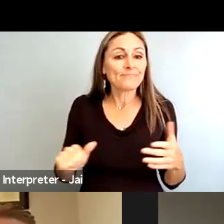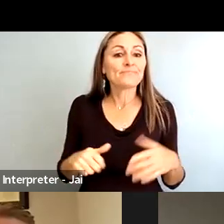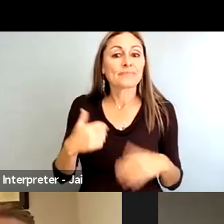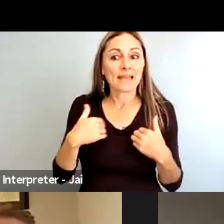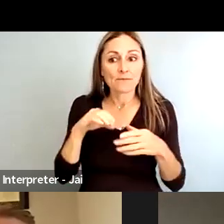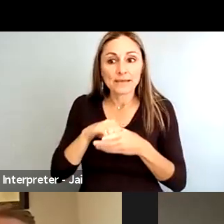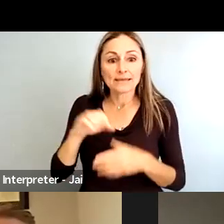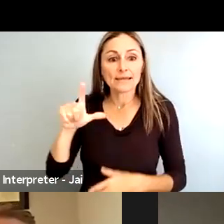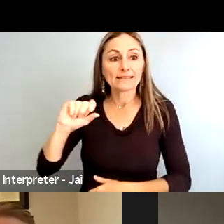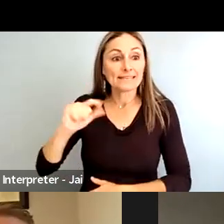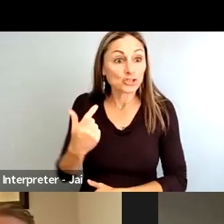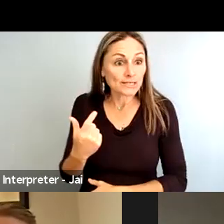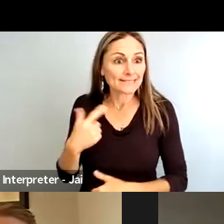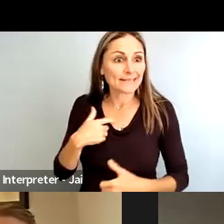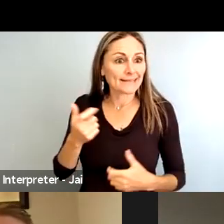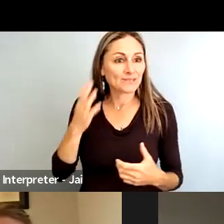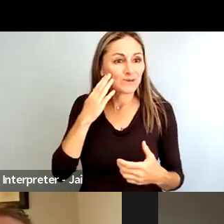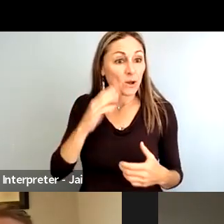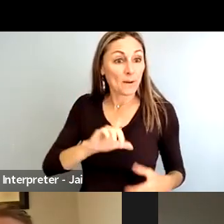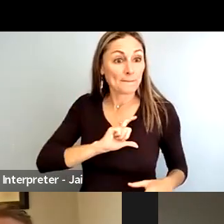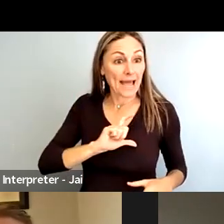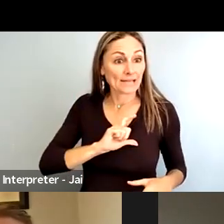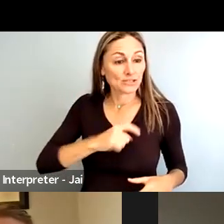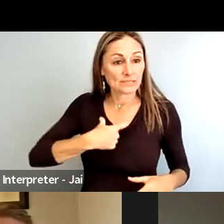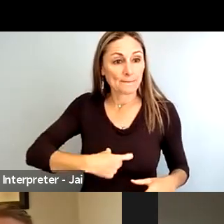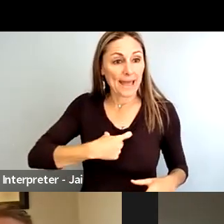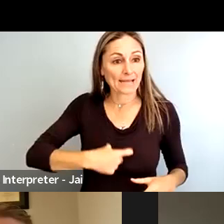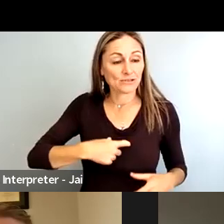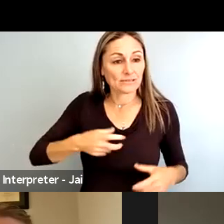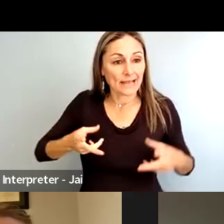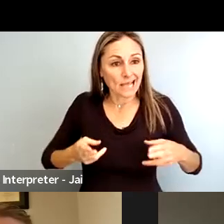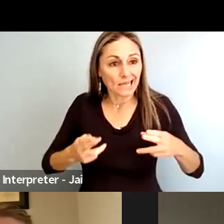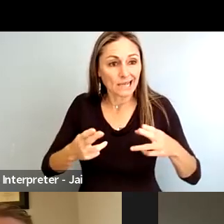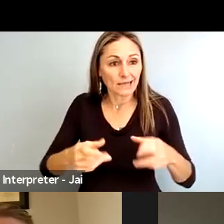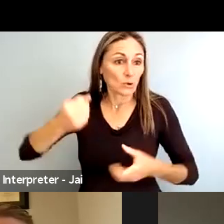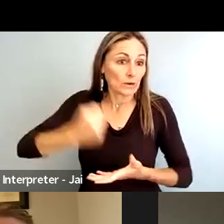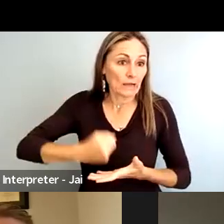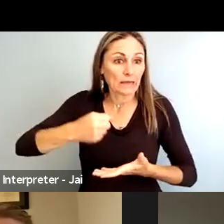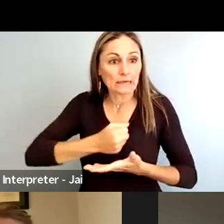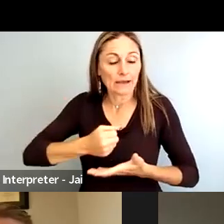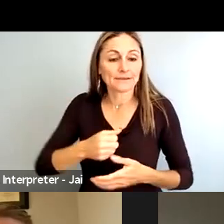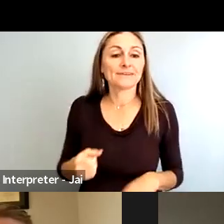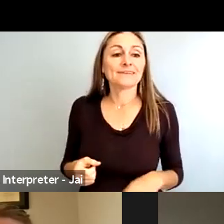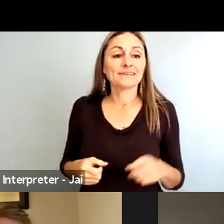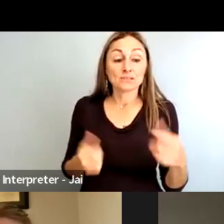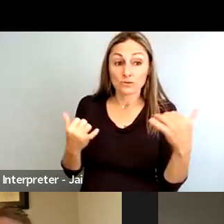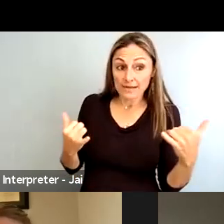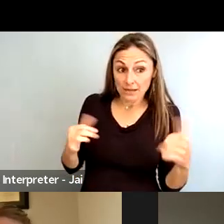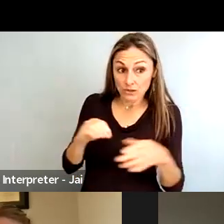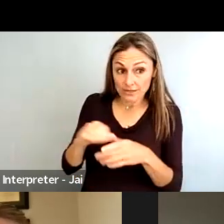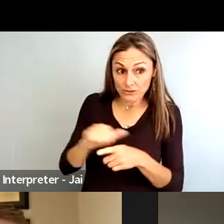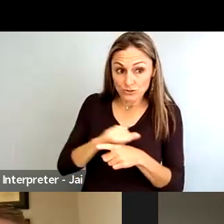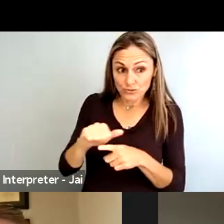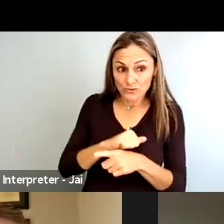logistics cutting badges. Oh, cool. Okay, great. And that's something, so you're in training right now too. That was